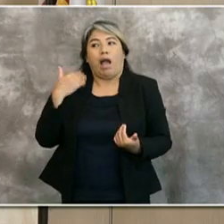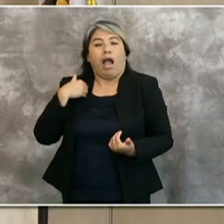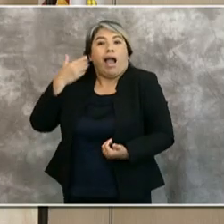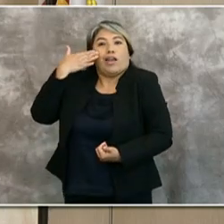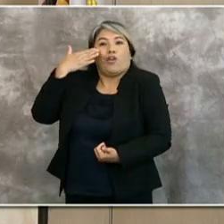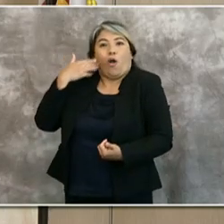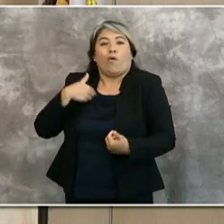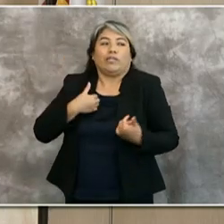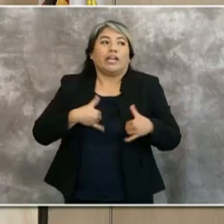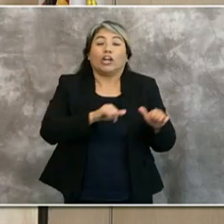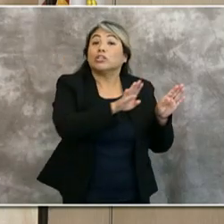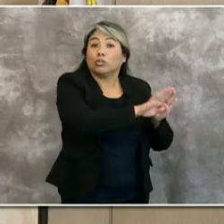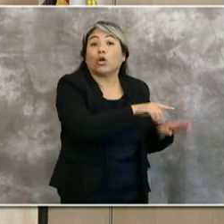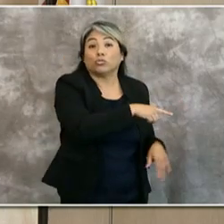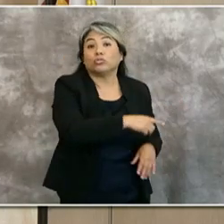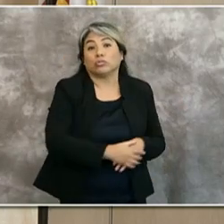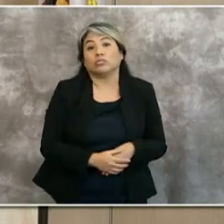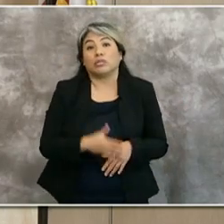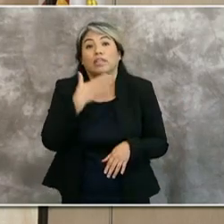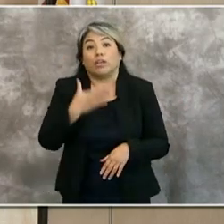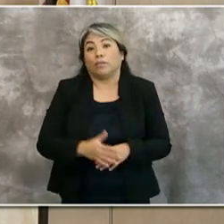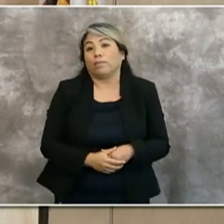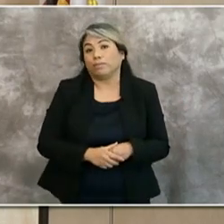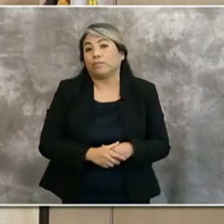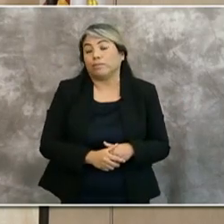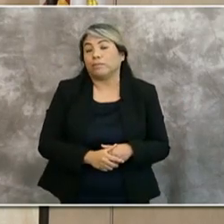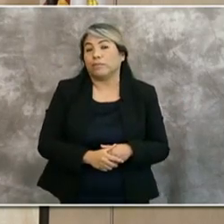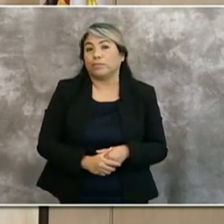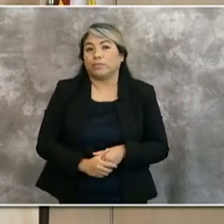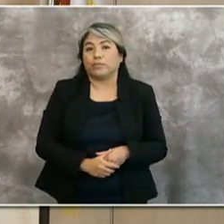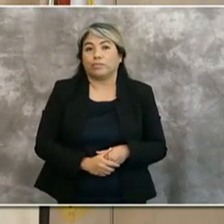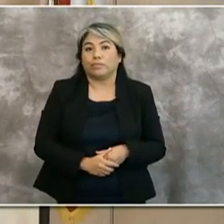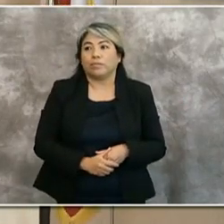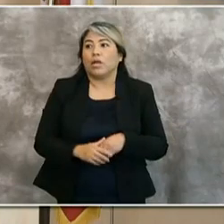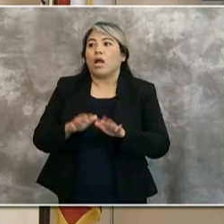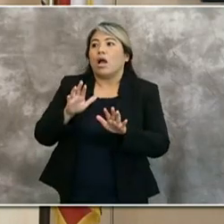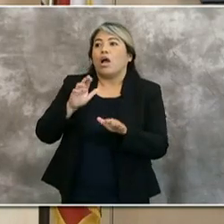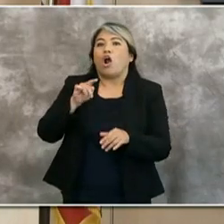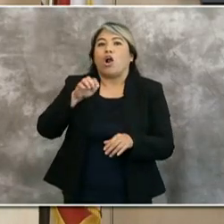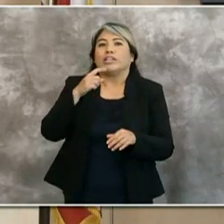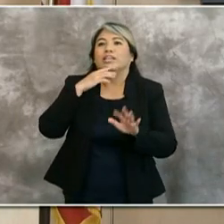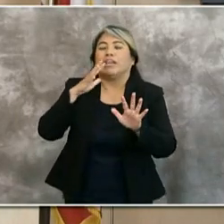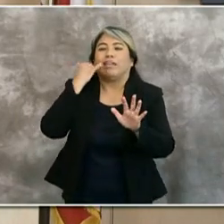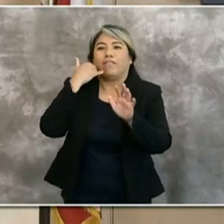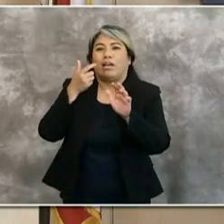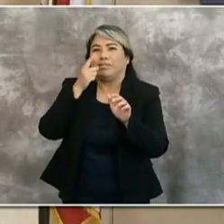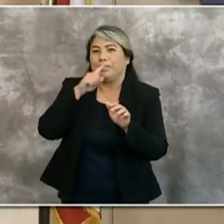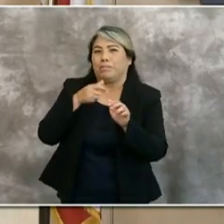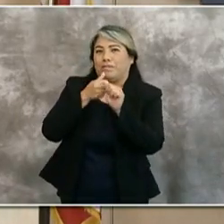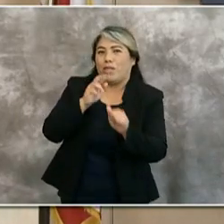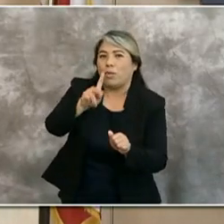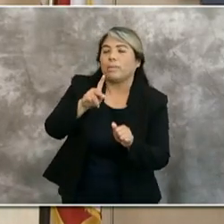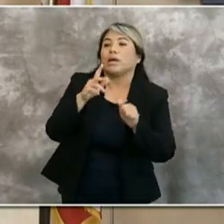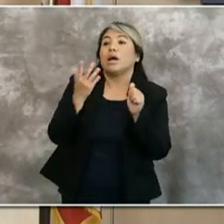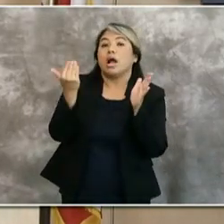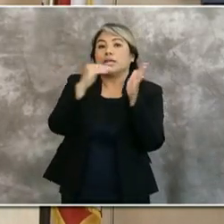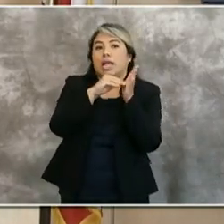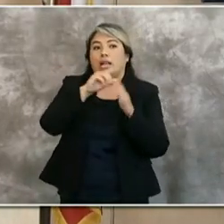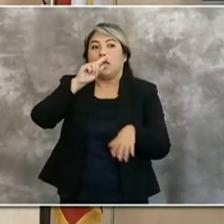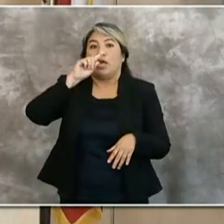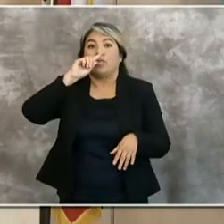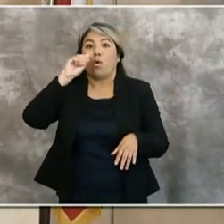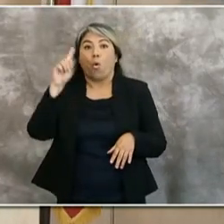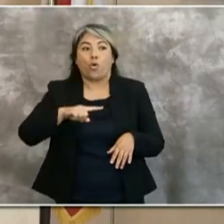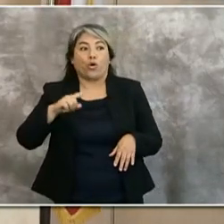knowledge, they are still closed. Thank you. If I may follow up, again, the order was